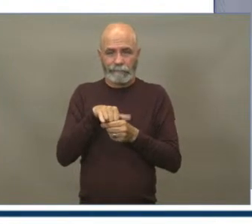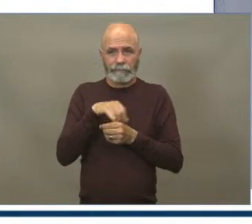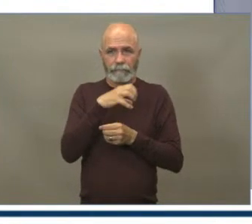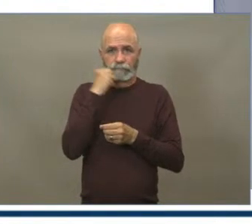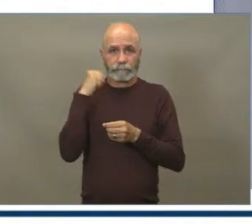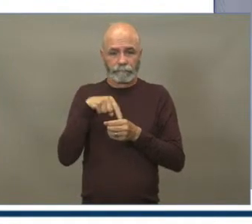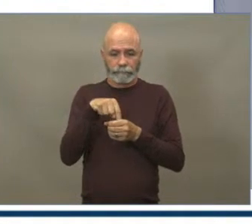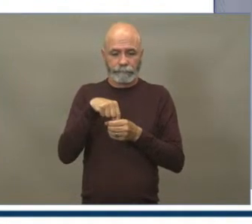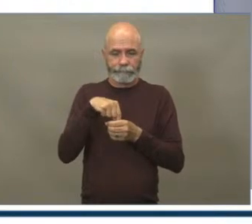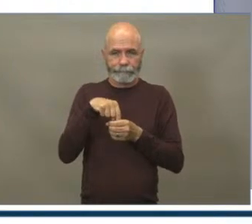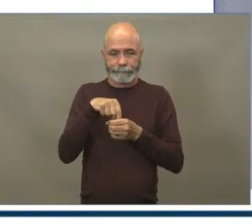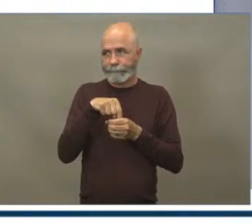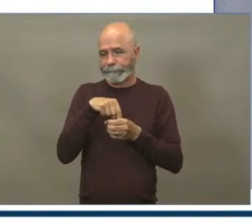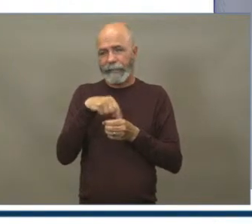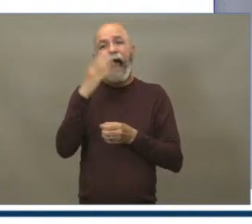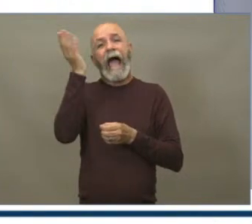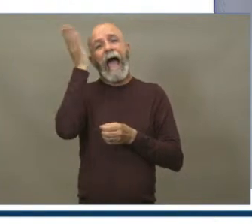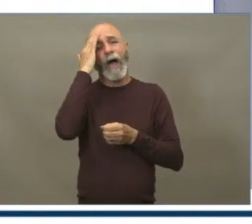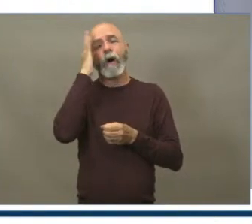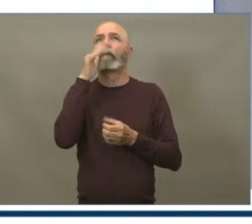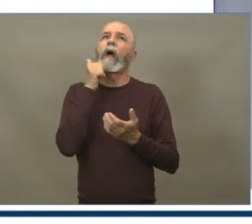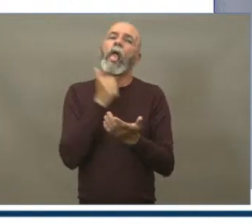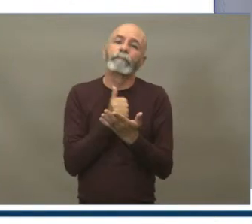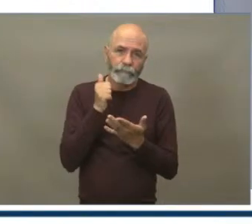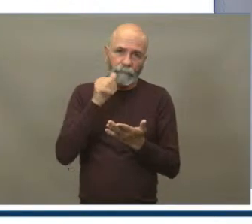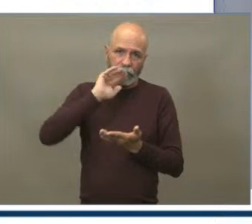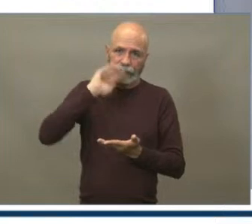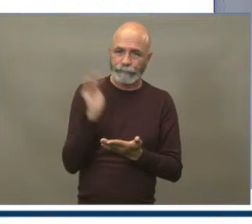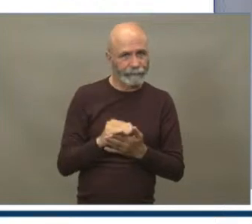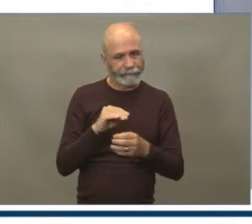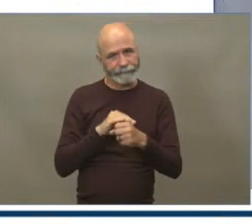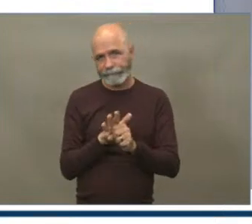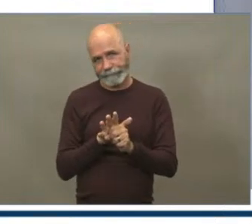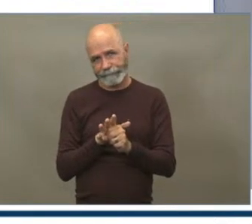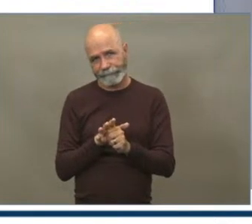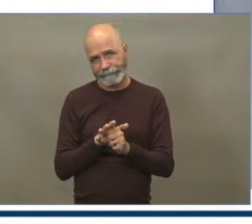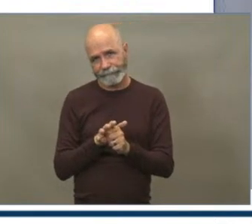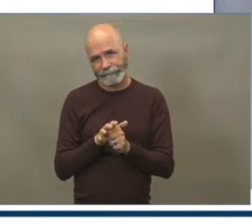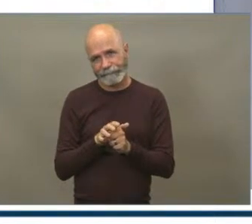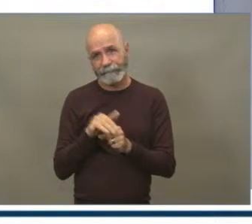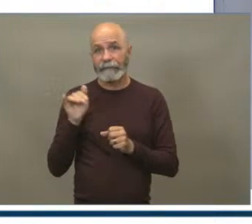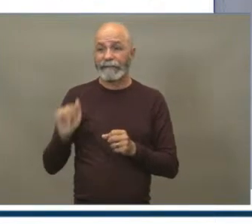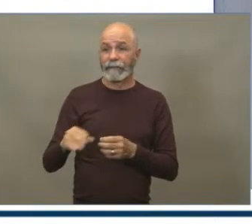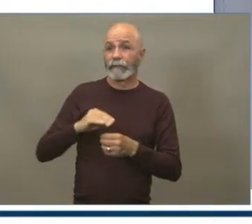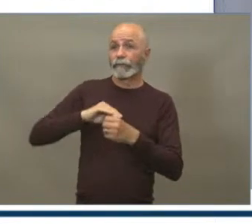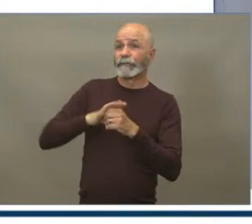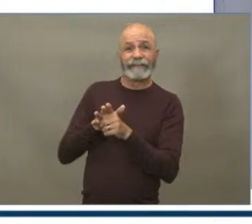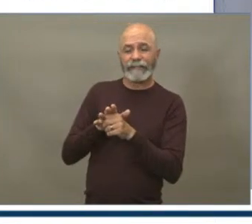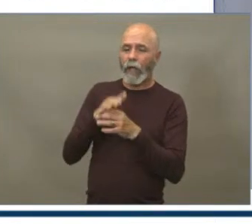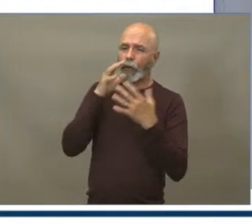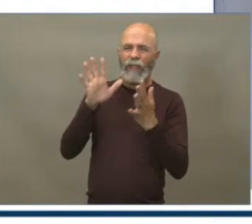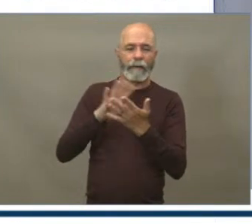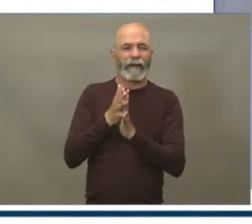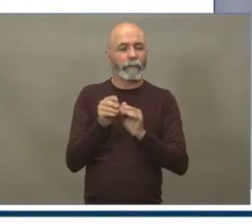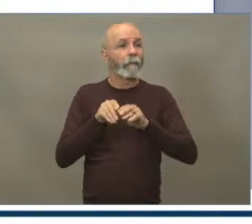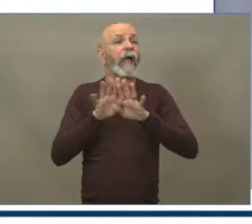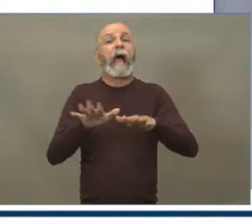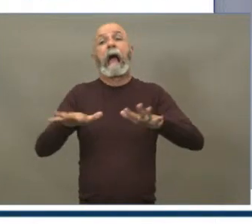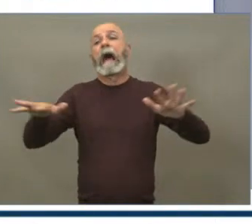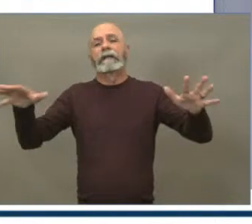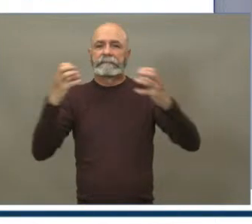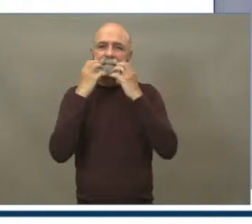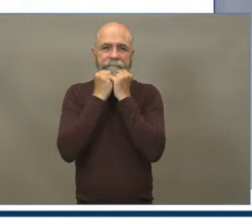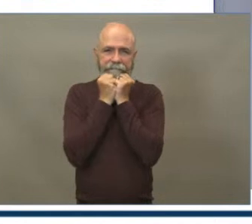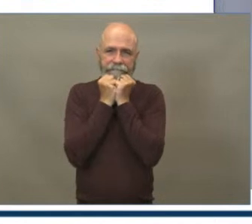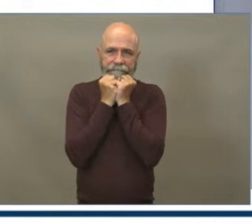your movement is helping us to reduce the spread within HRM and keeping spread outside across the province. Our numbers are just